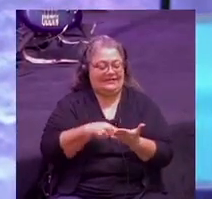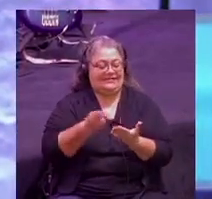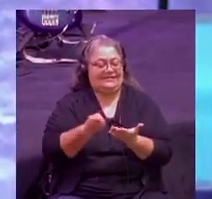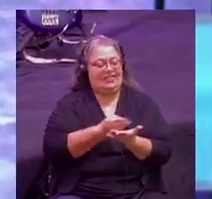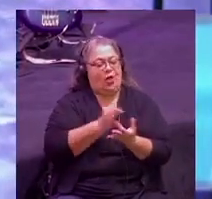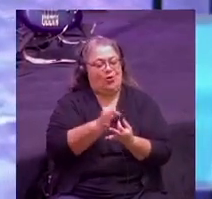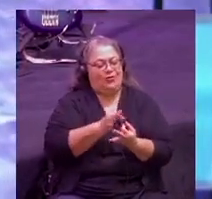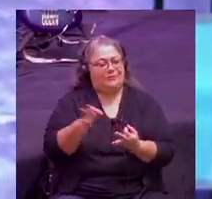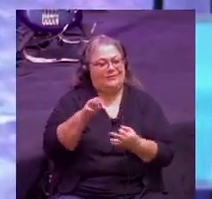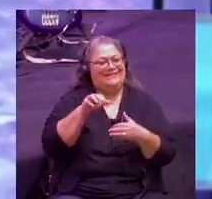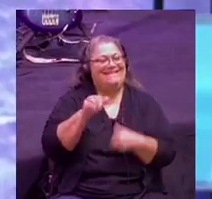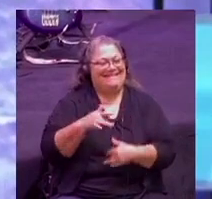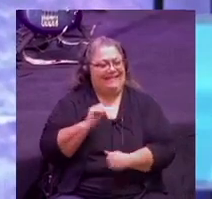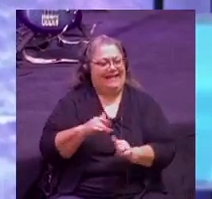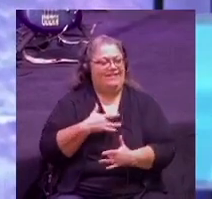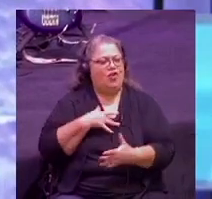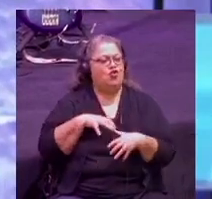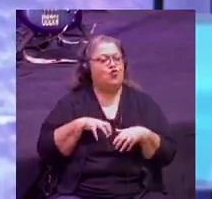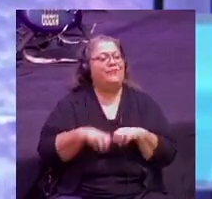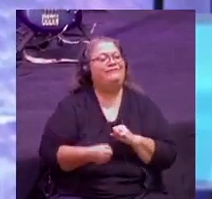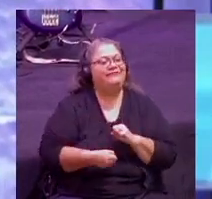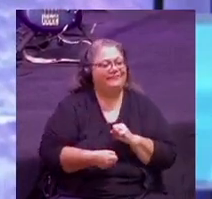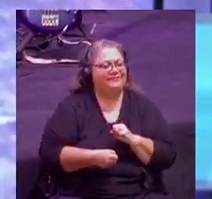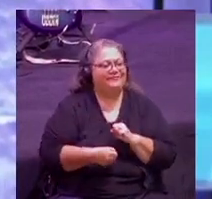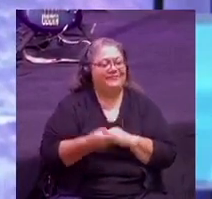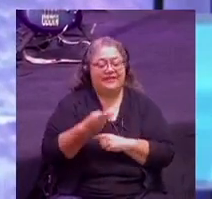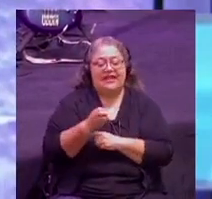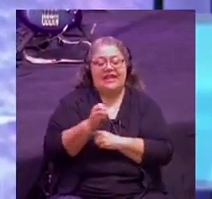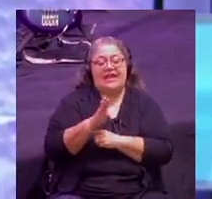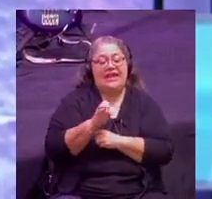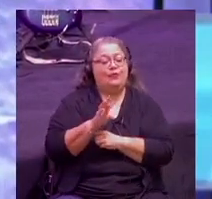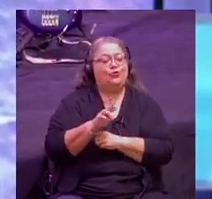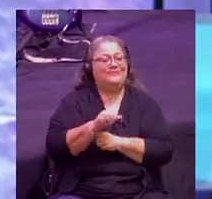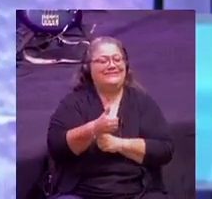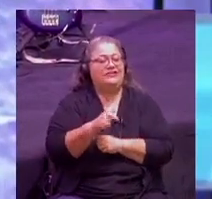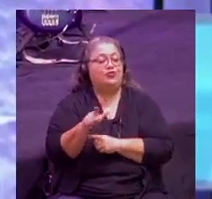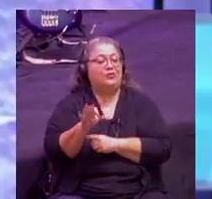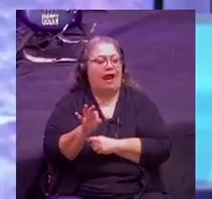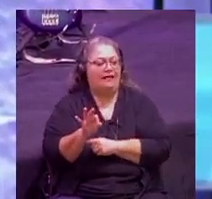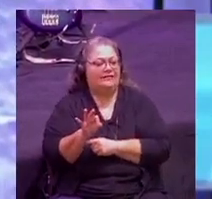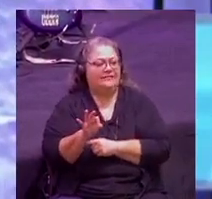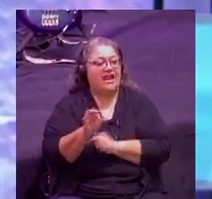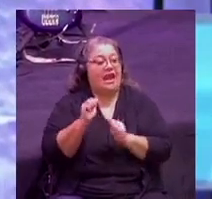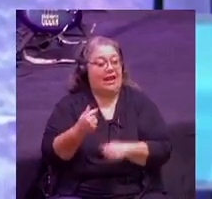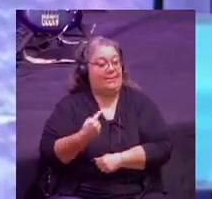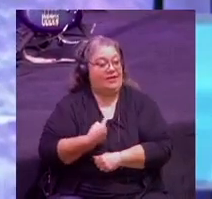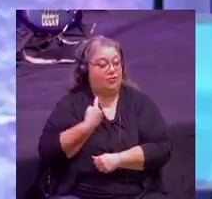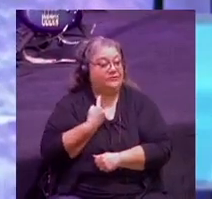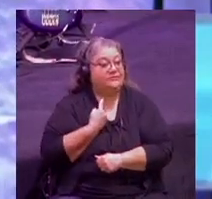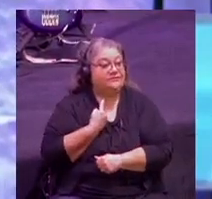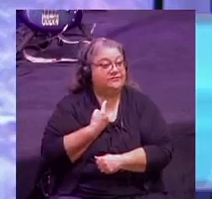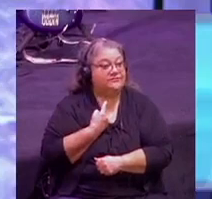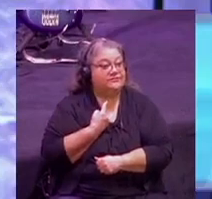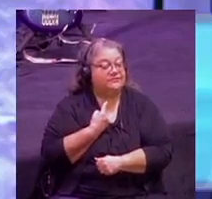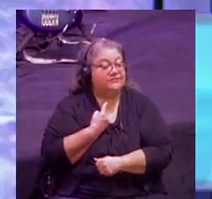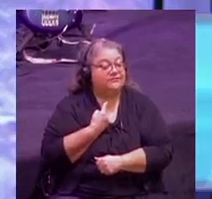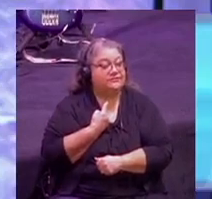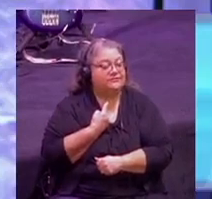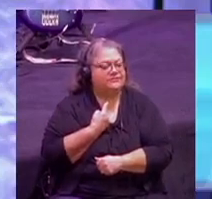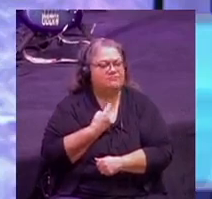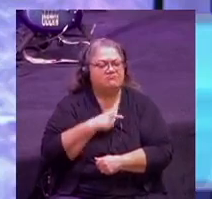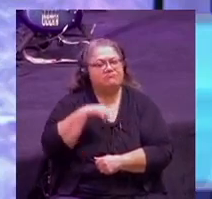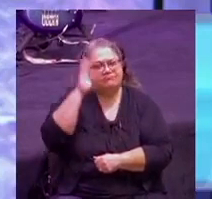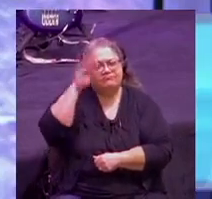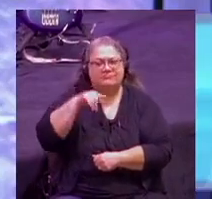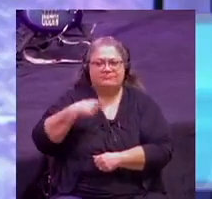grieve the Holy Spirit? According to Hebrews 10:29, he can be insulted. Do you know that the